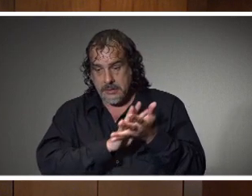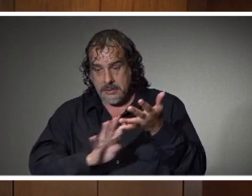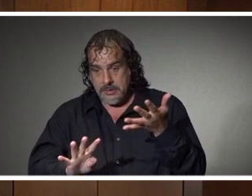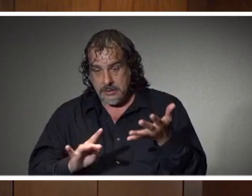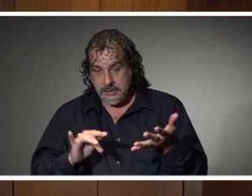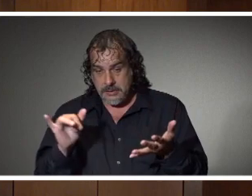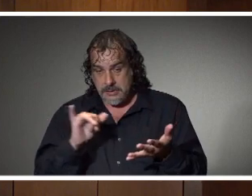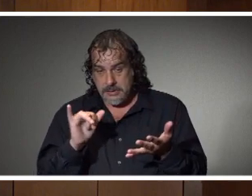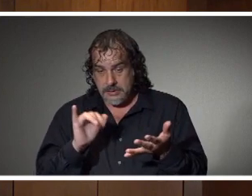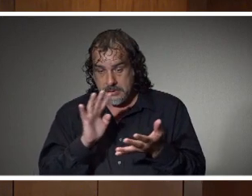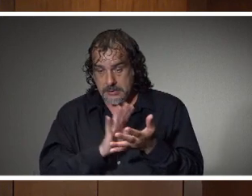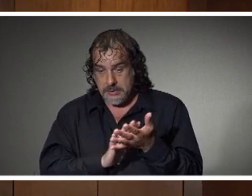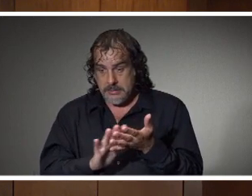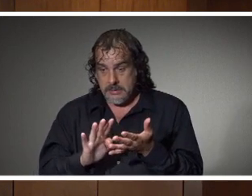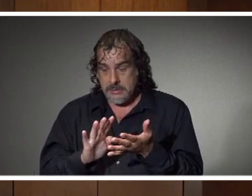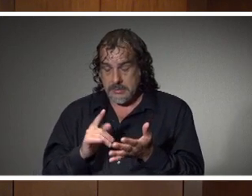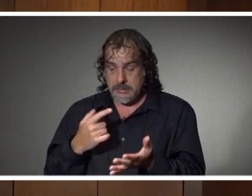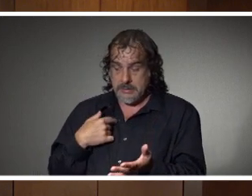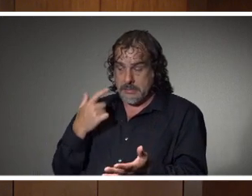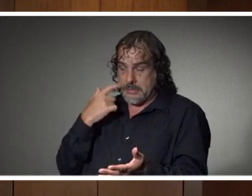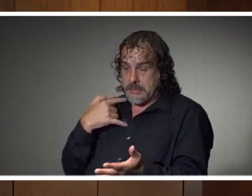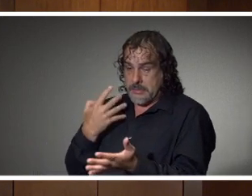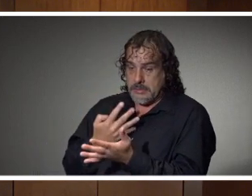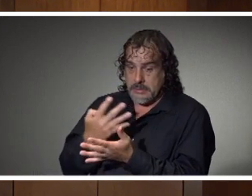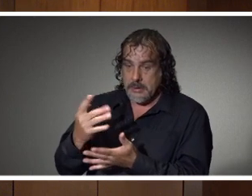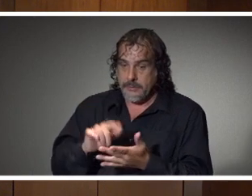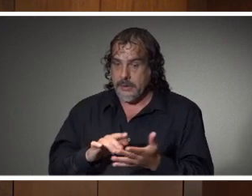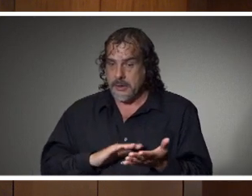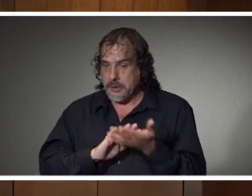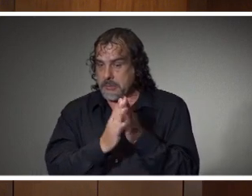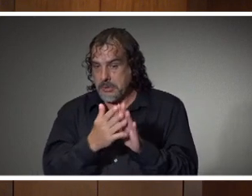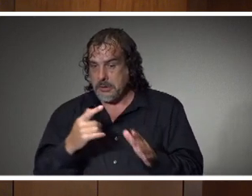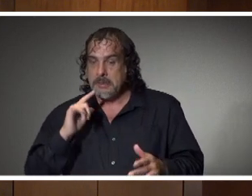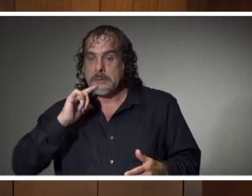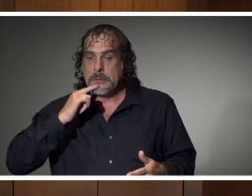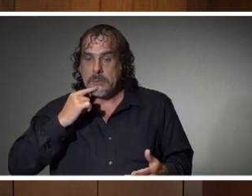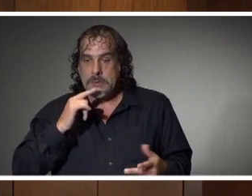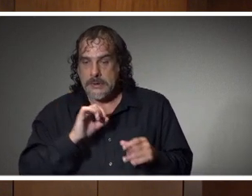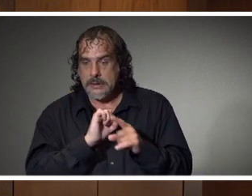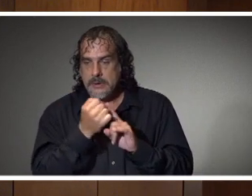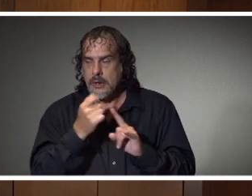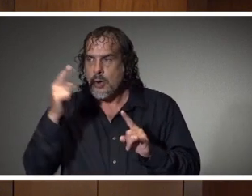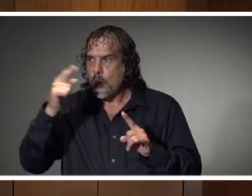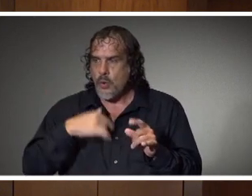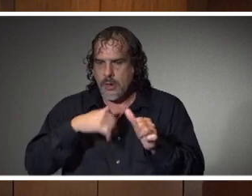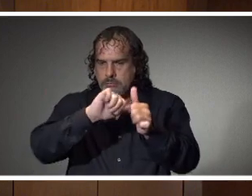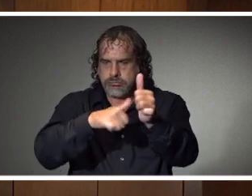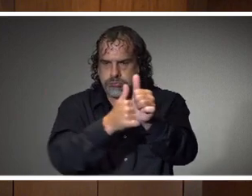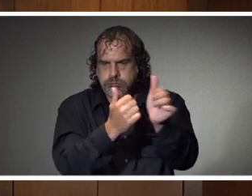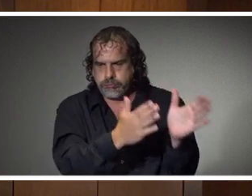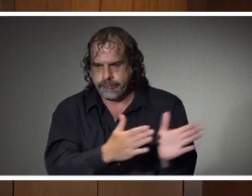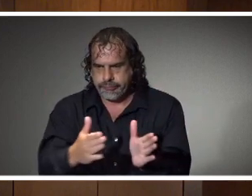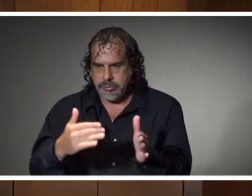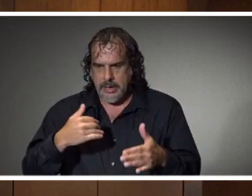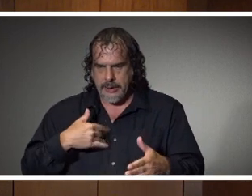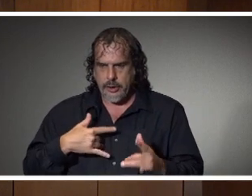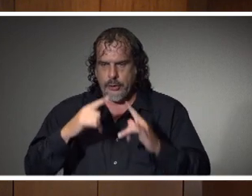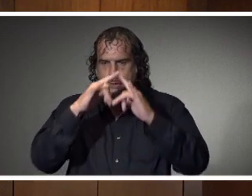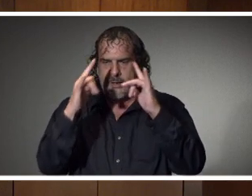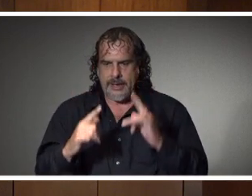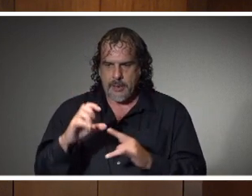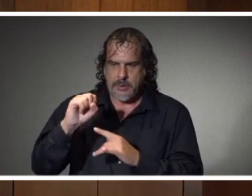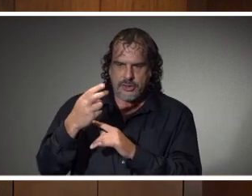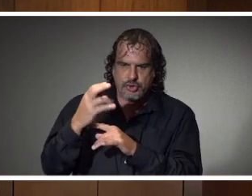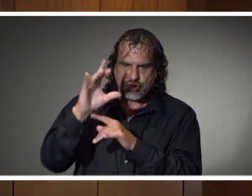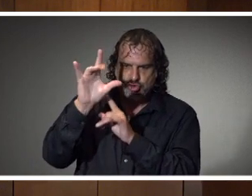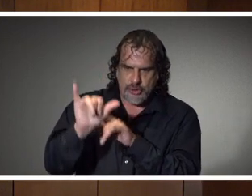anything like the last 4 weeks, it could get critical. What kind of contingency plans are in place? I know Camp Shelby's been talked about. Yeah.